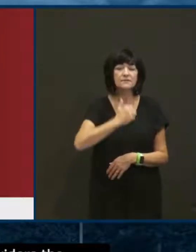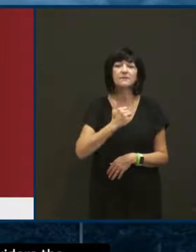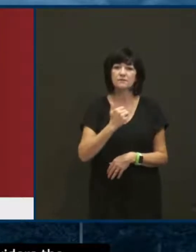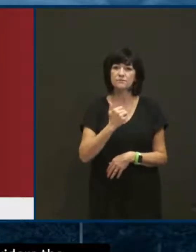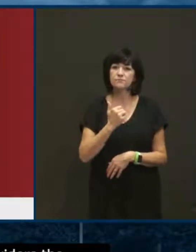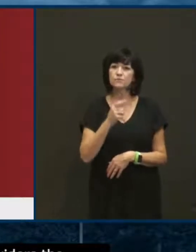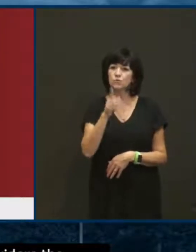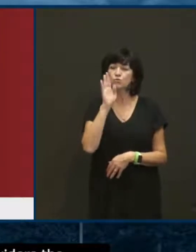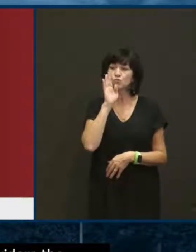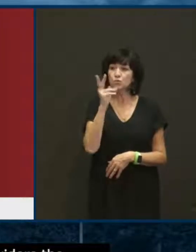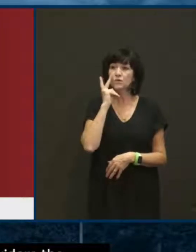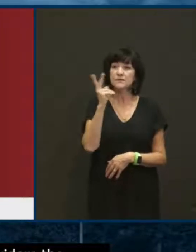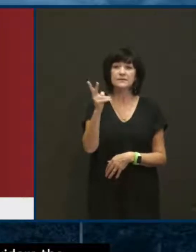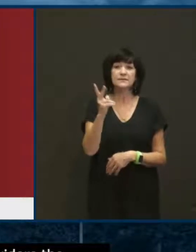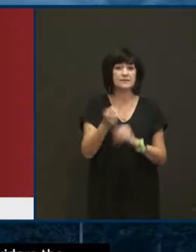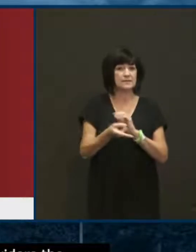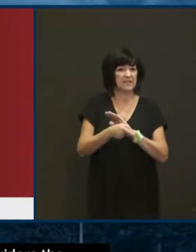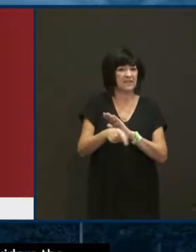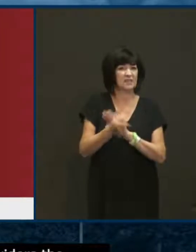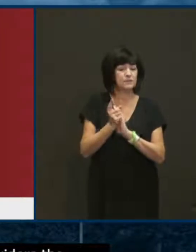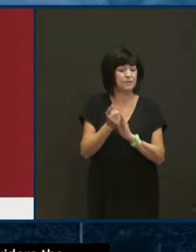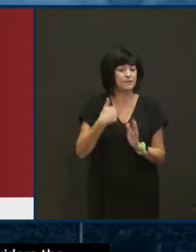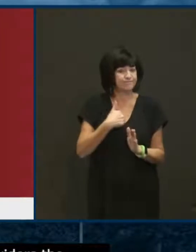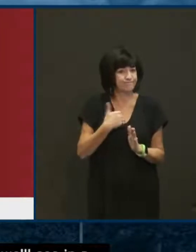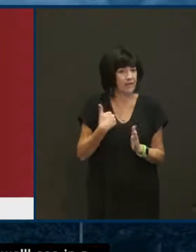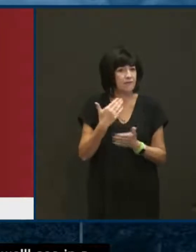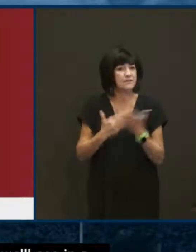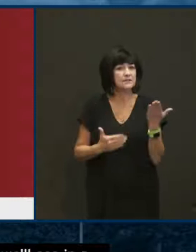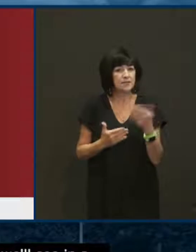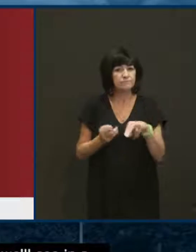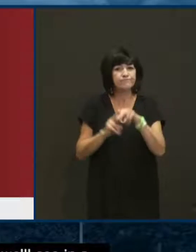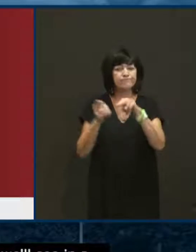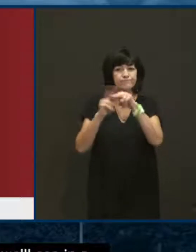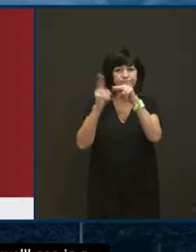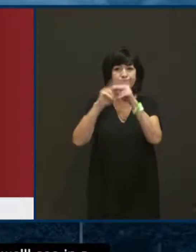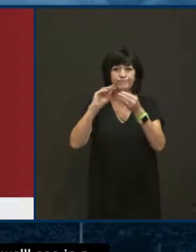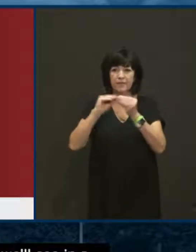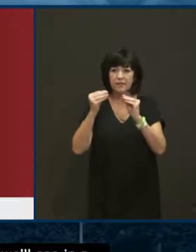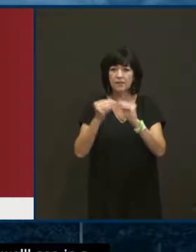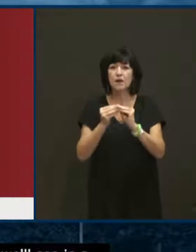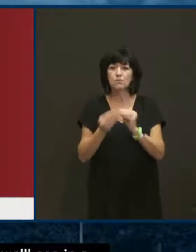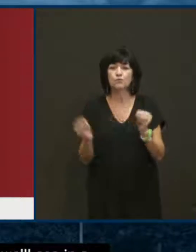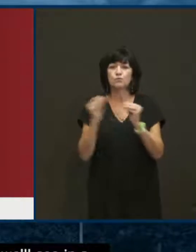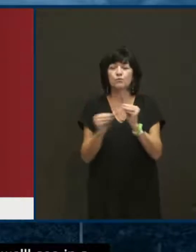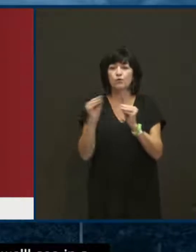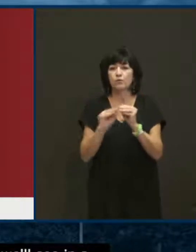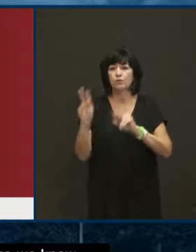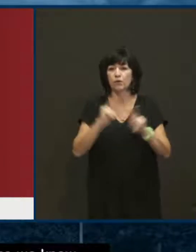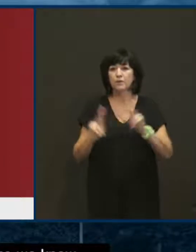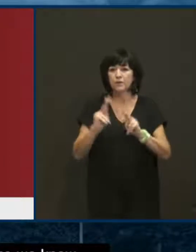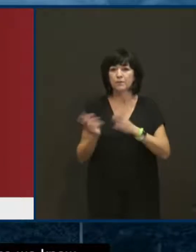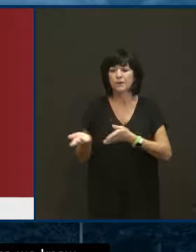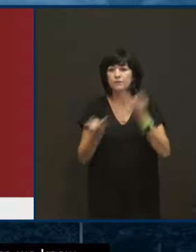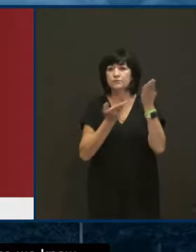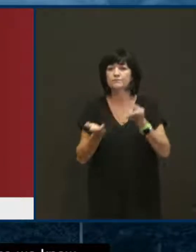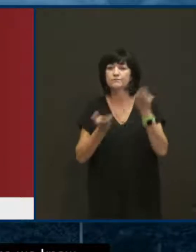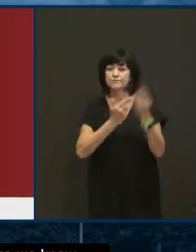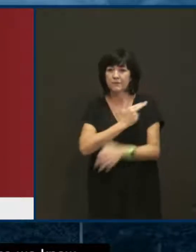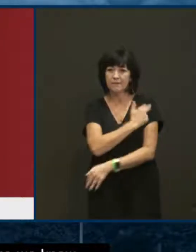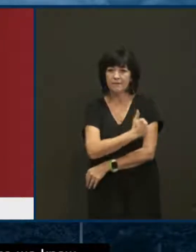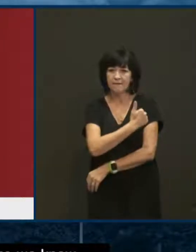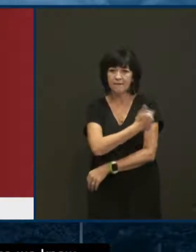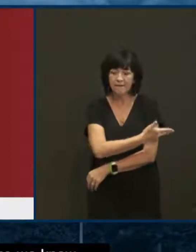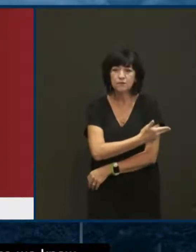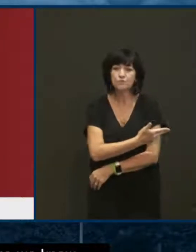we have seen some increases in hospitalizations, and so we know that those frontline nurses and hospital personnel